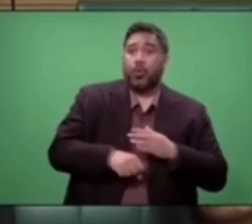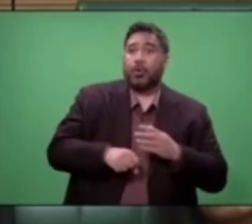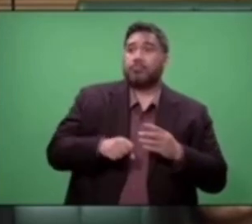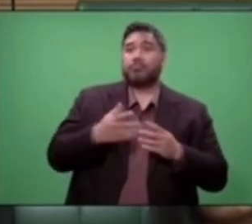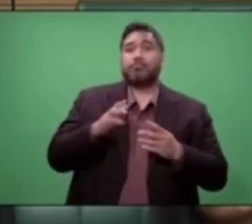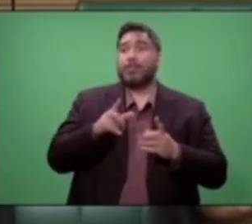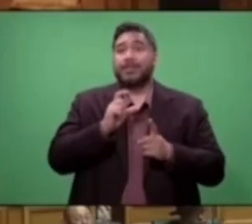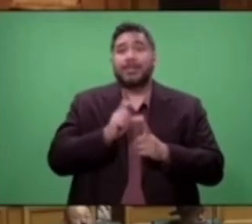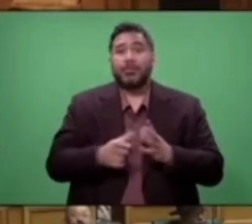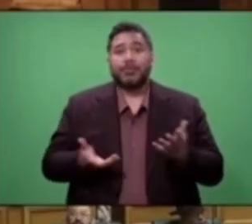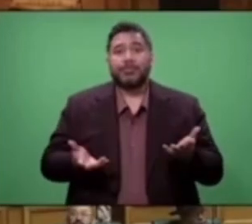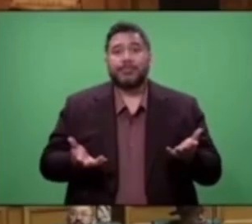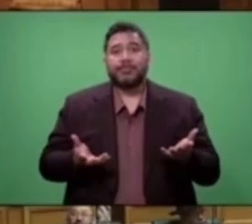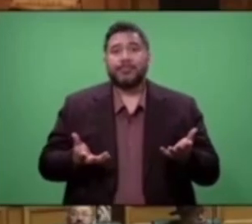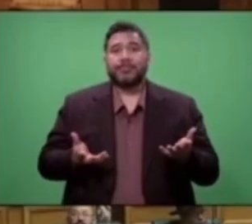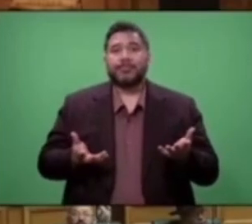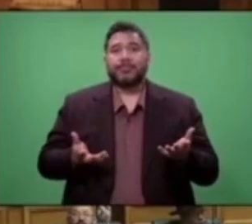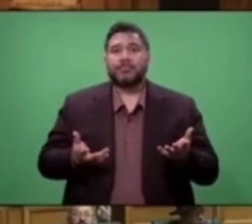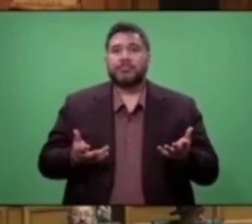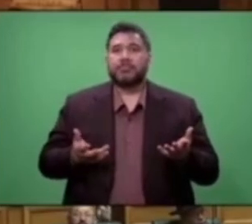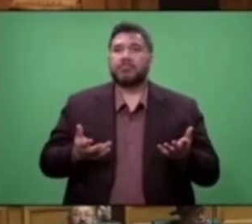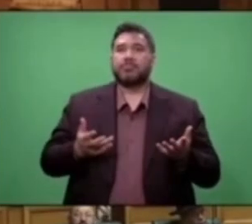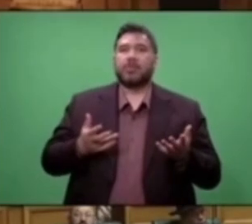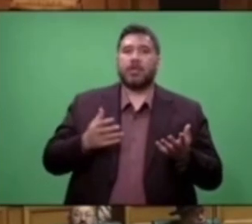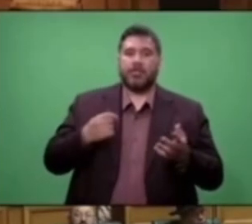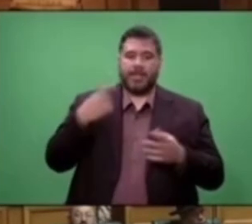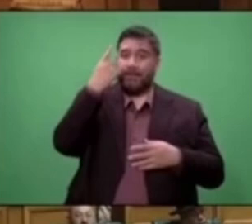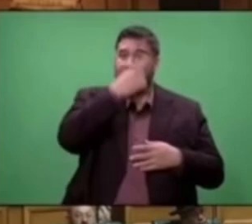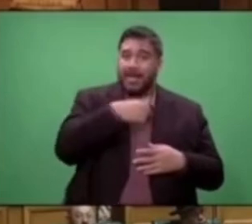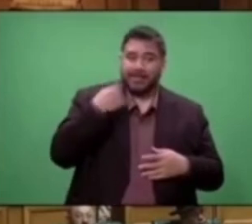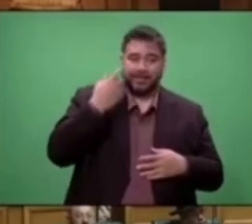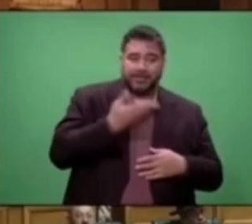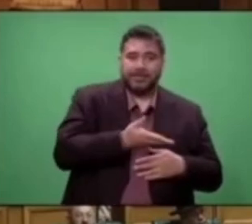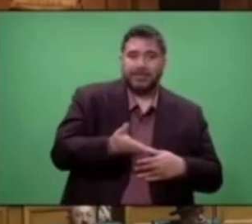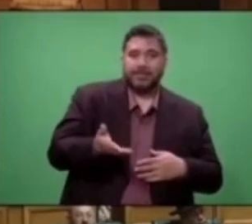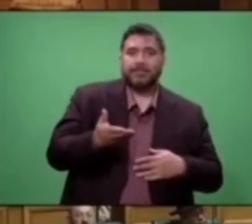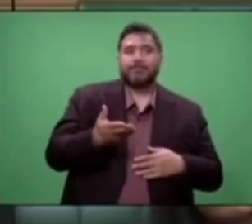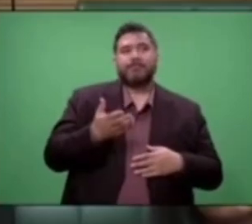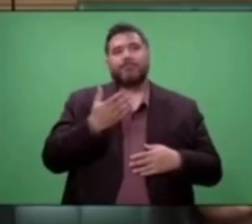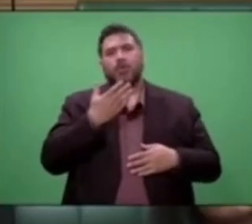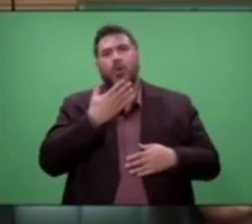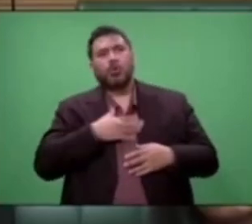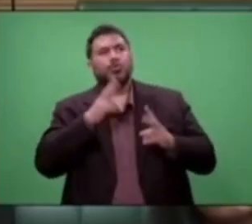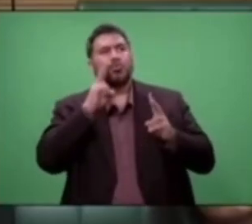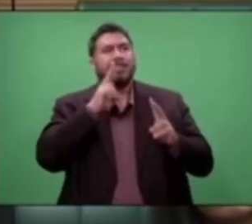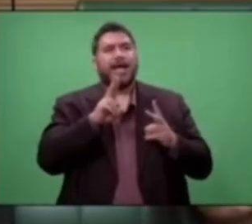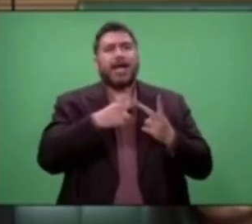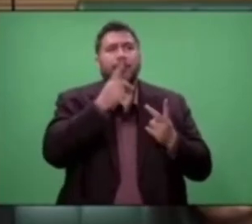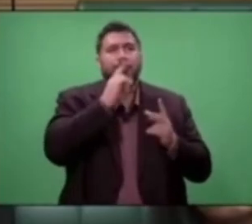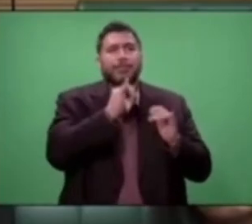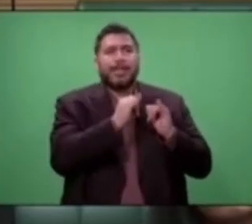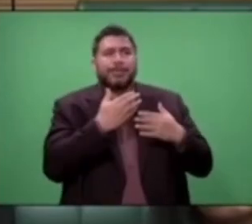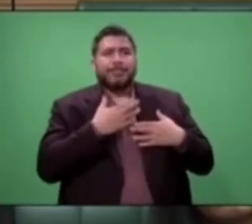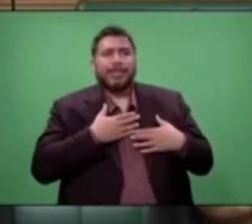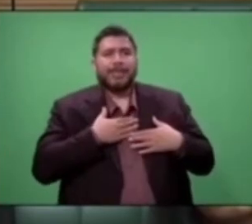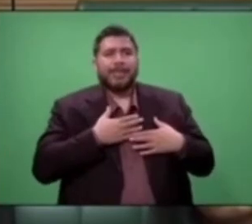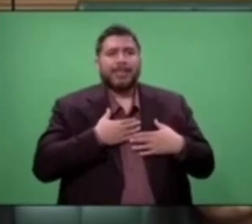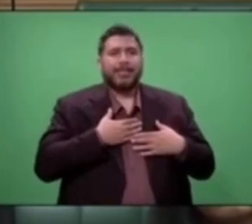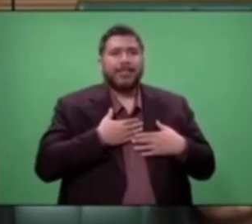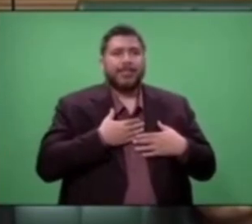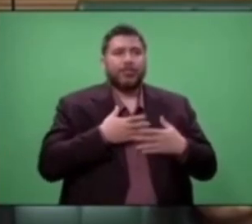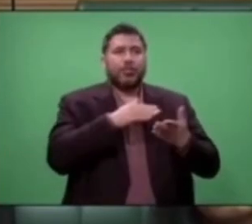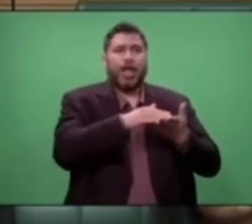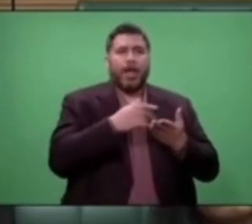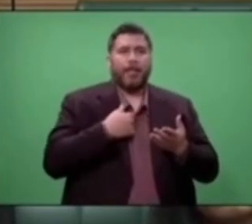people enjoy. Faces that longed for ones like theirs to tell them who they